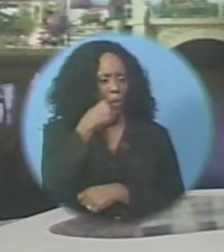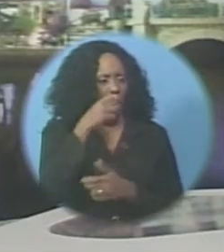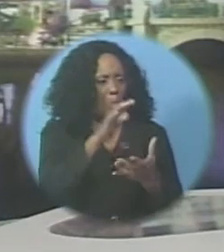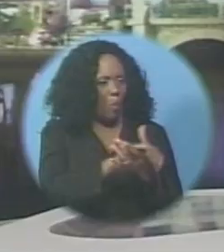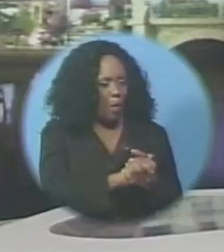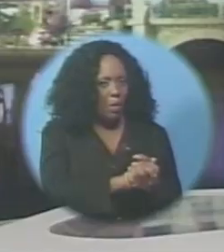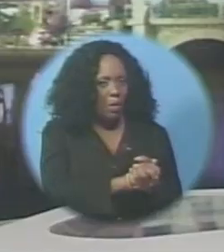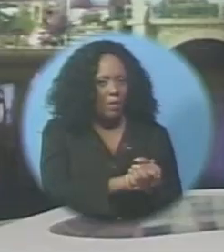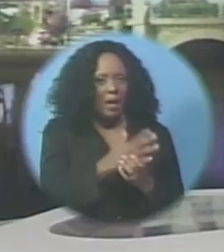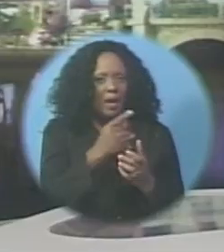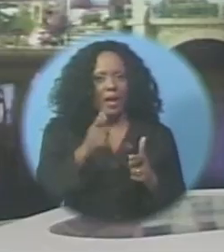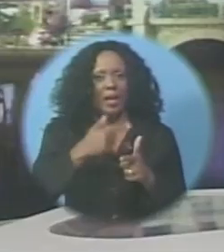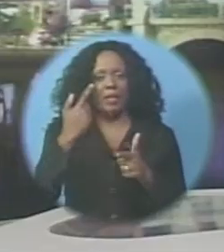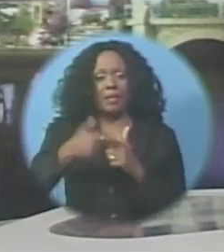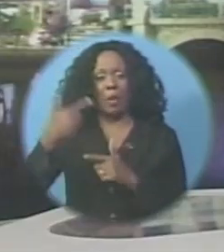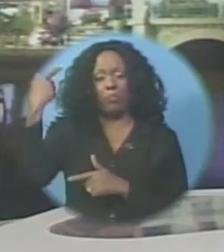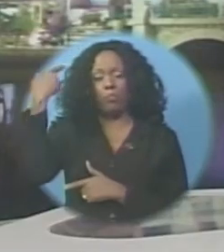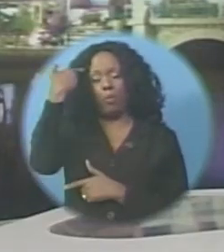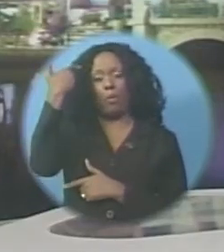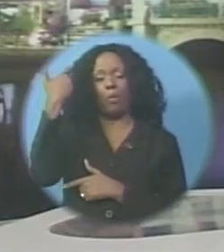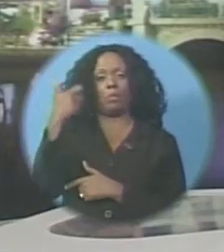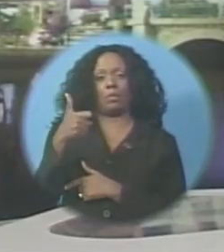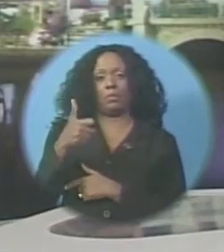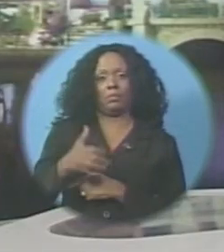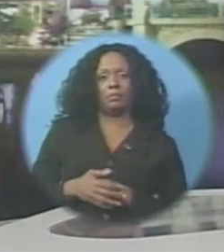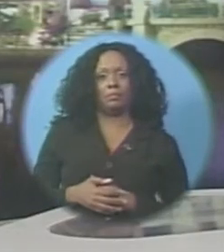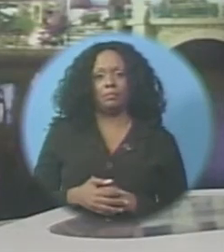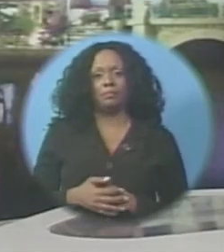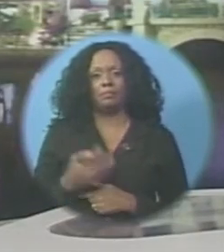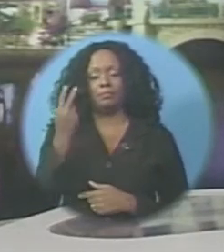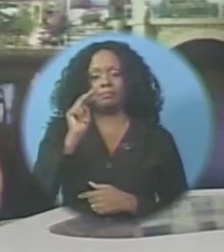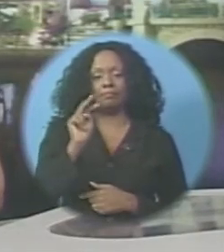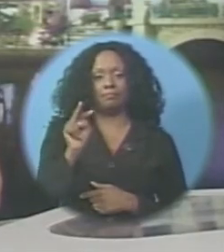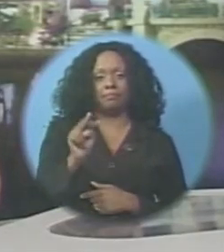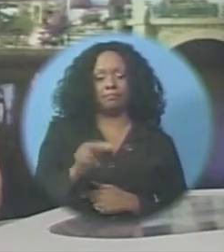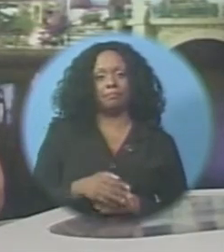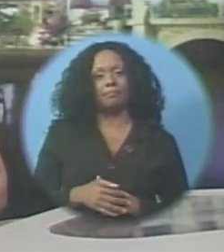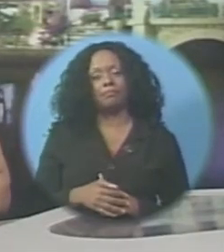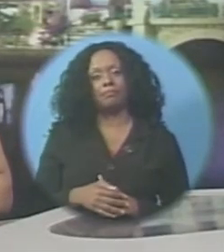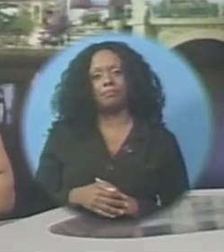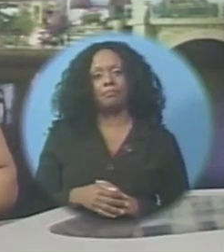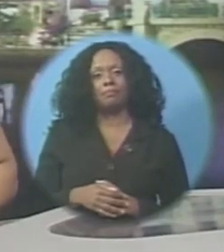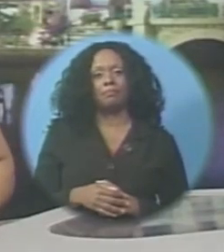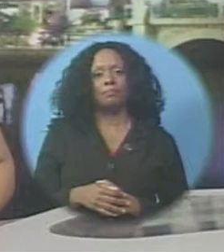his wife before turning the gun on himself. Javon Vickery tells us more.